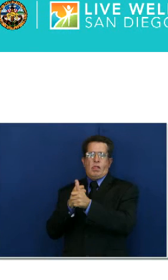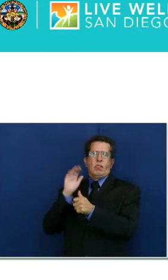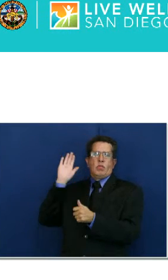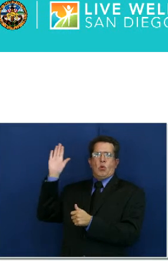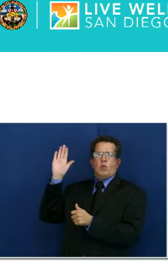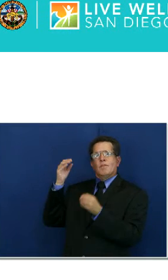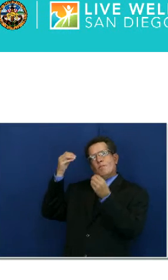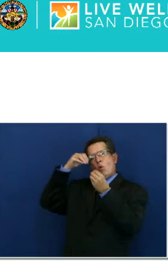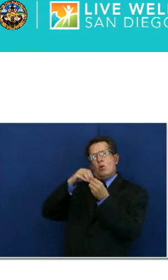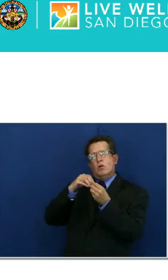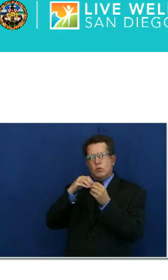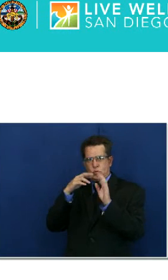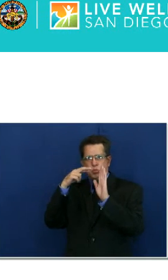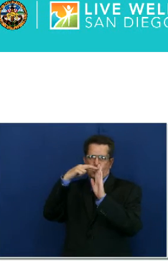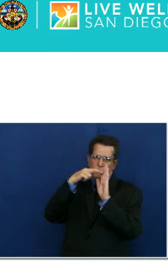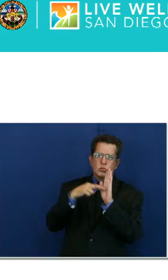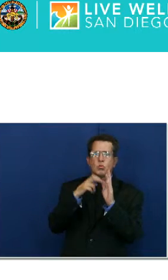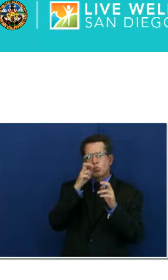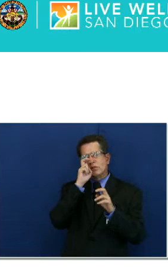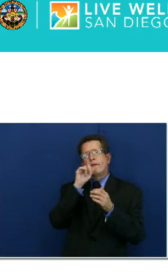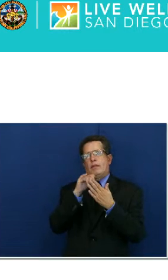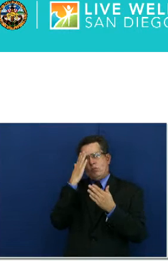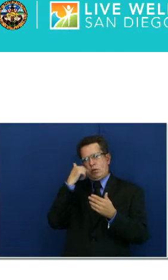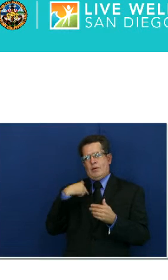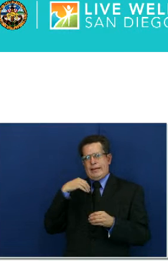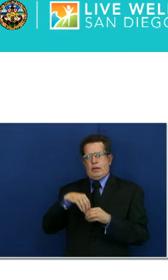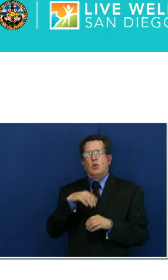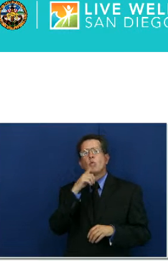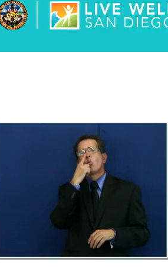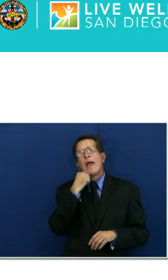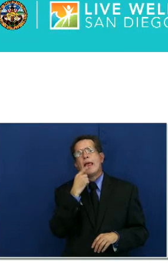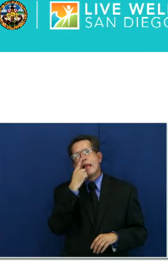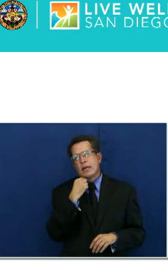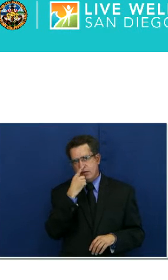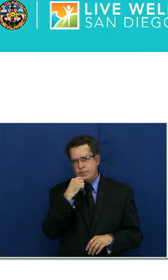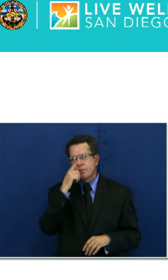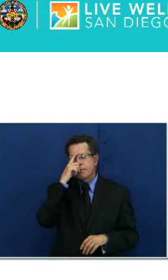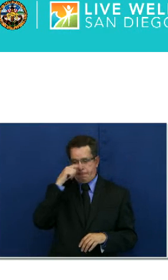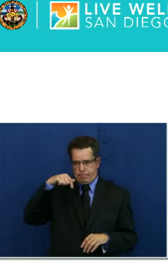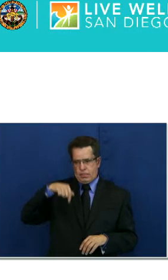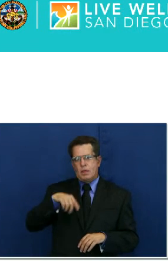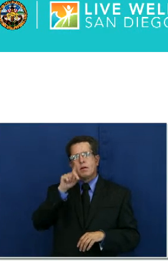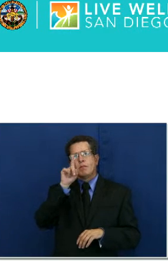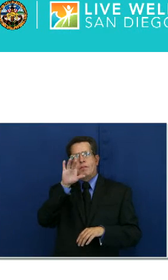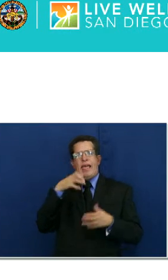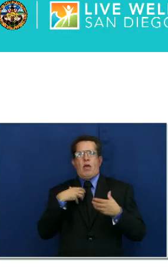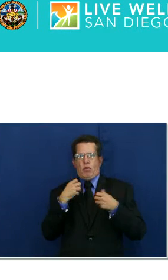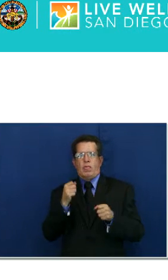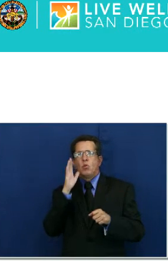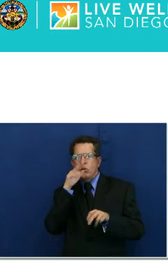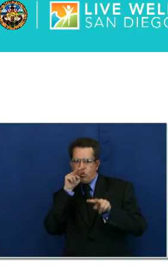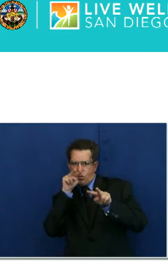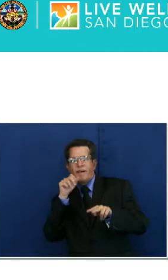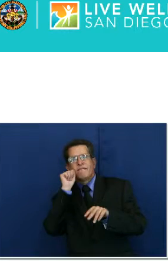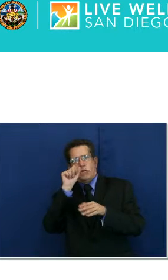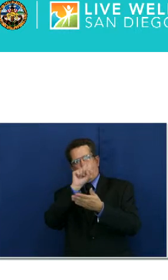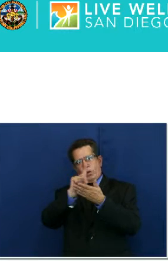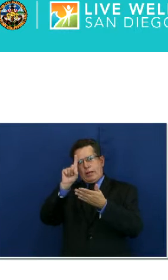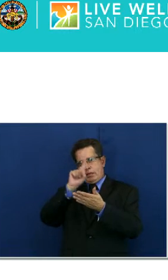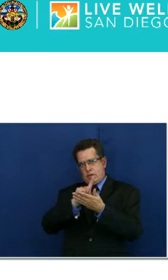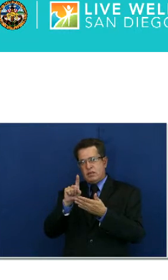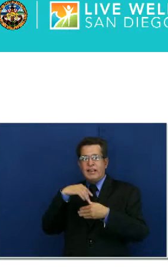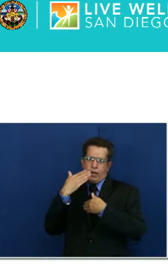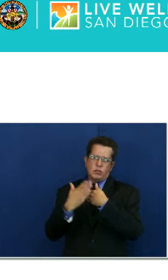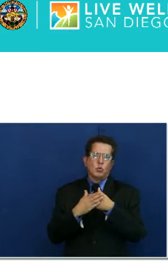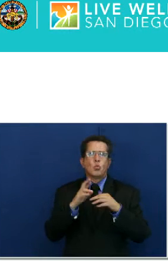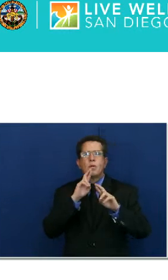we are in the red tier. The California Department of Public Health will assess counties on a weekly basis, and the next